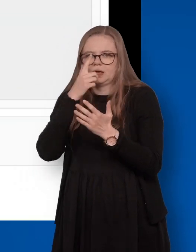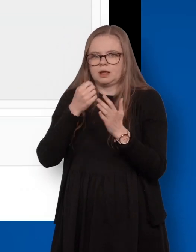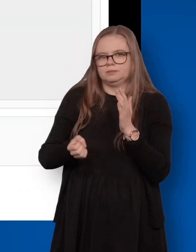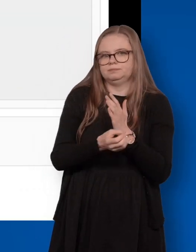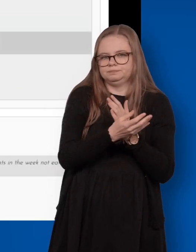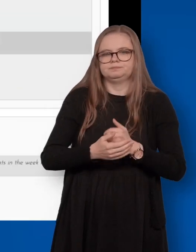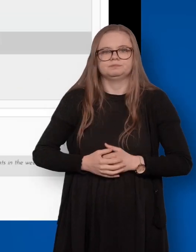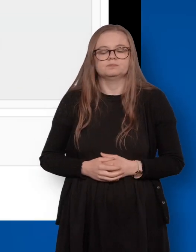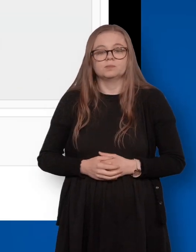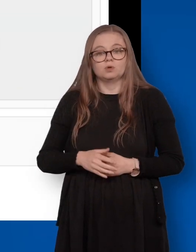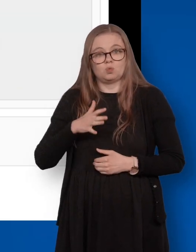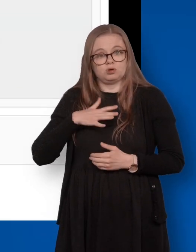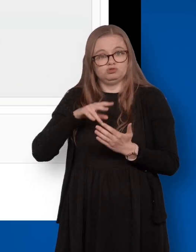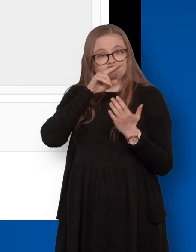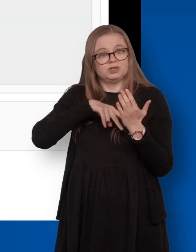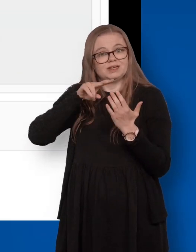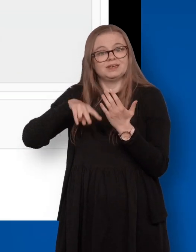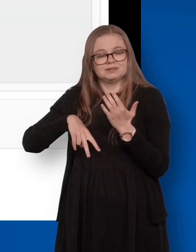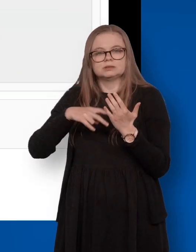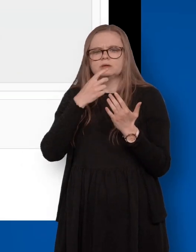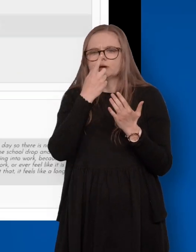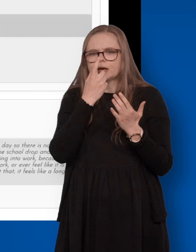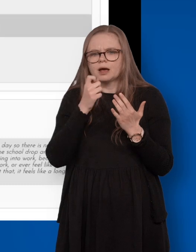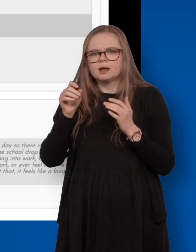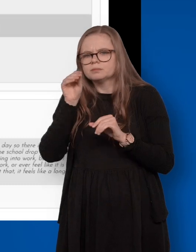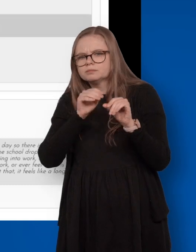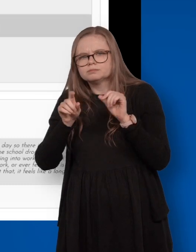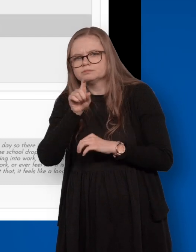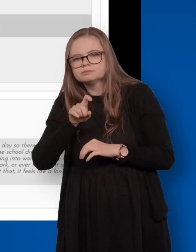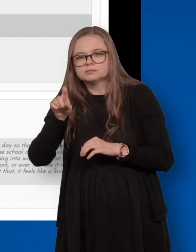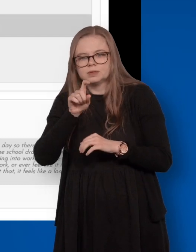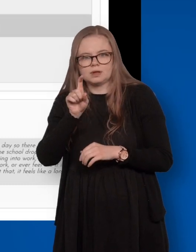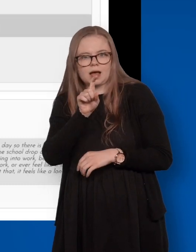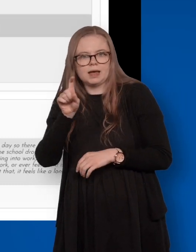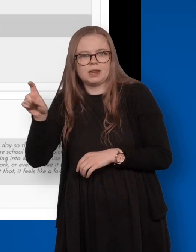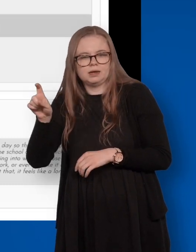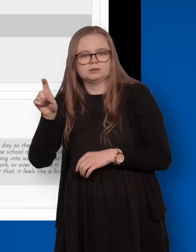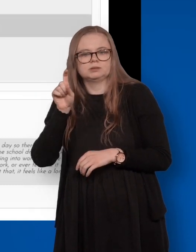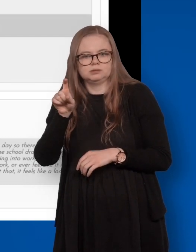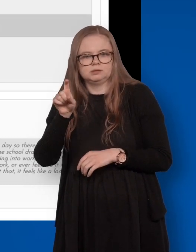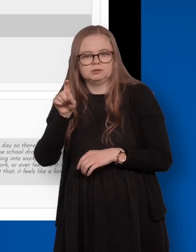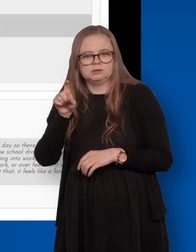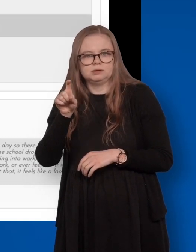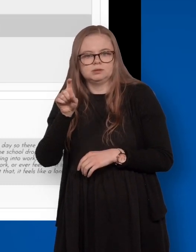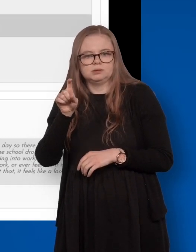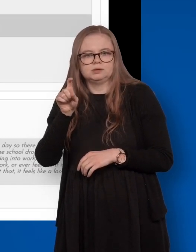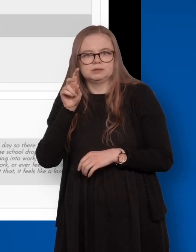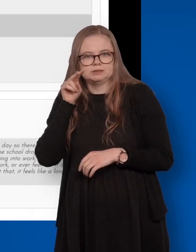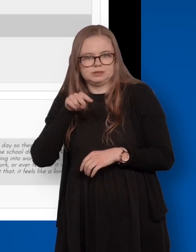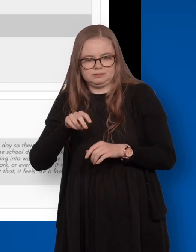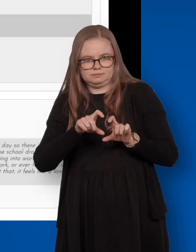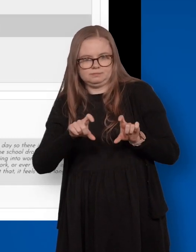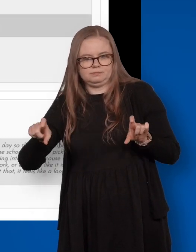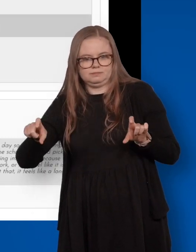these responses, we can navigate around this window. And if we highlight over the responses, we can see in the